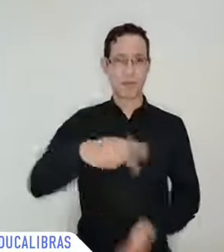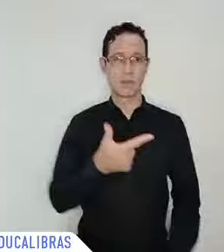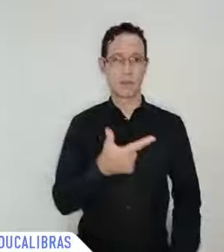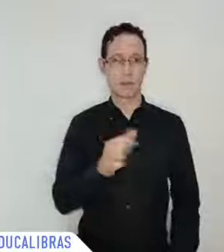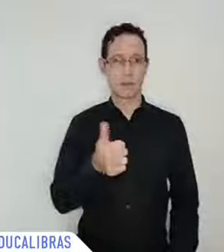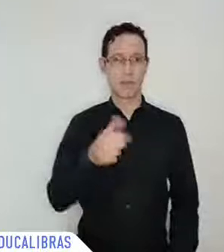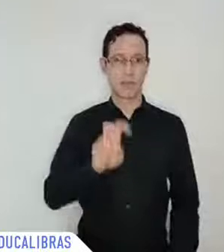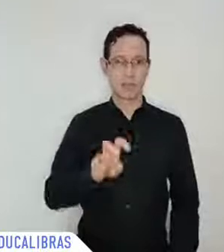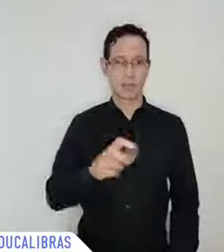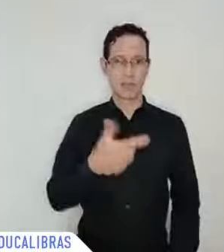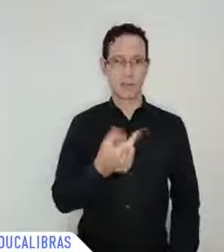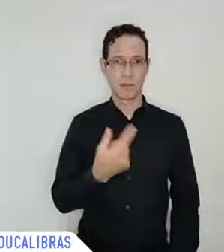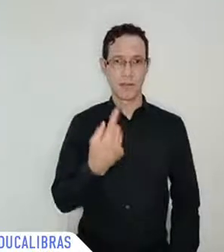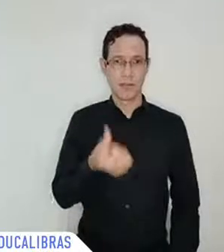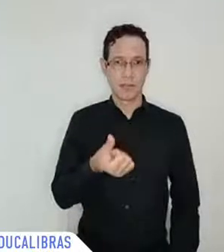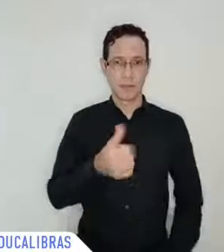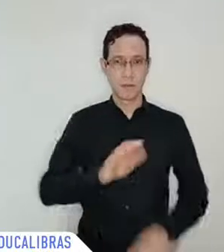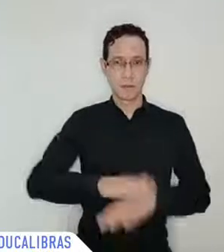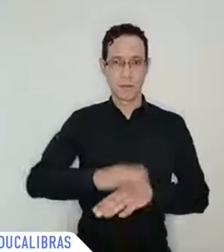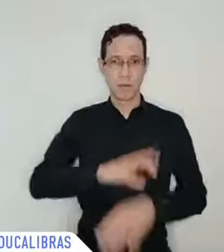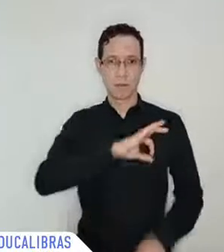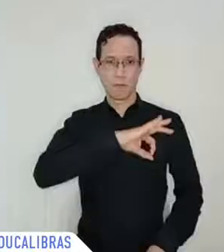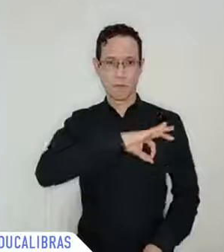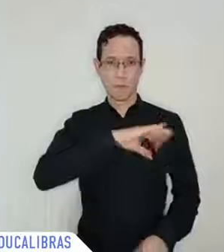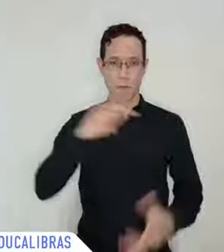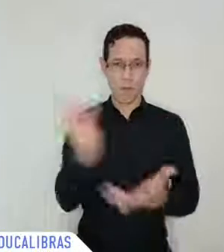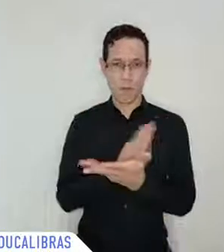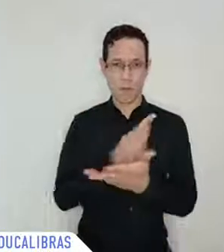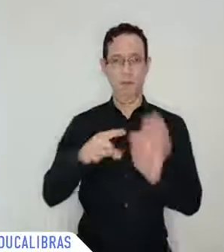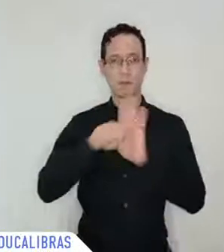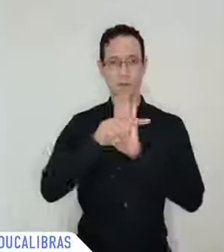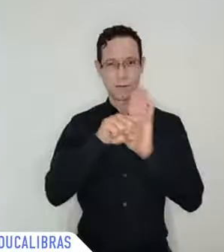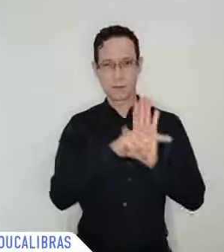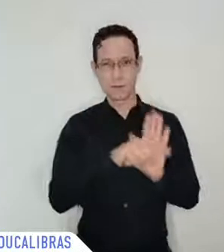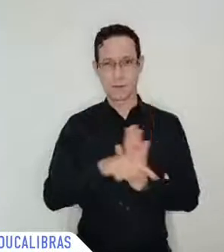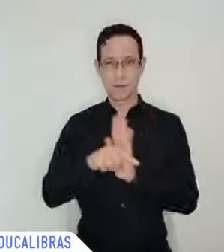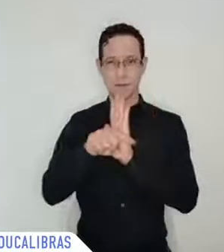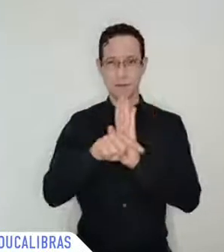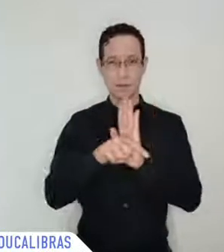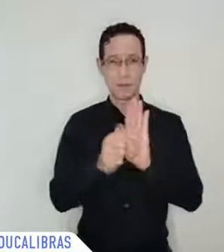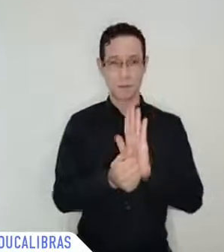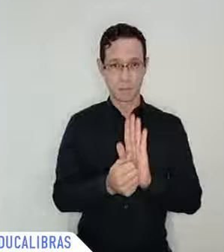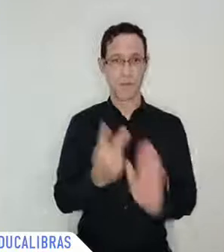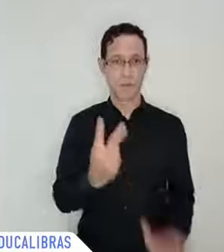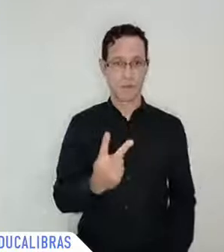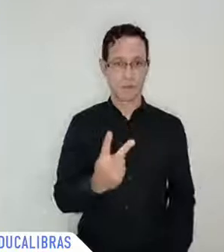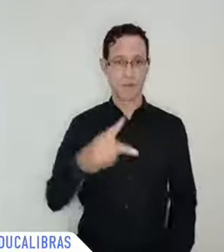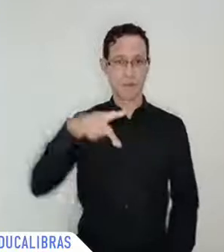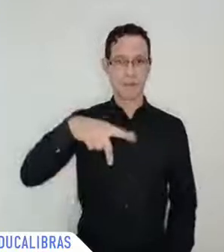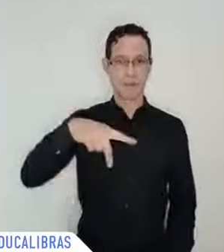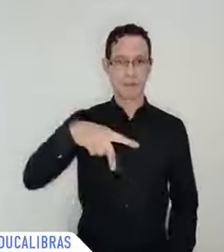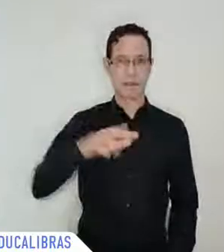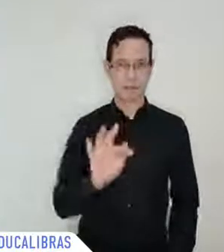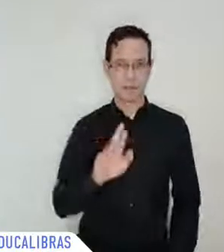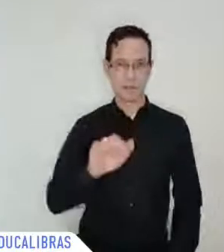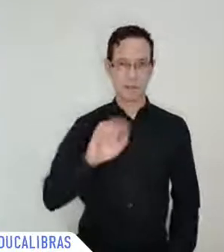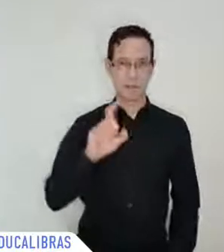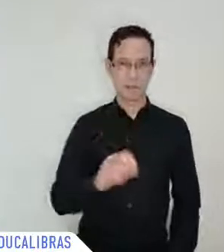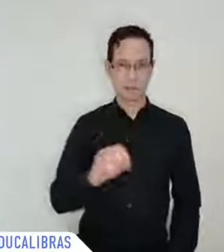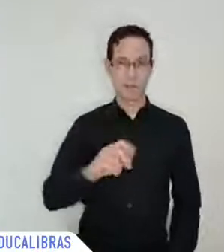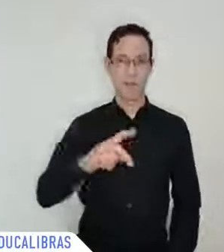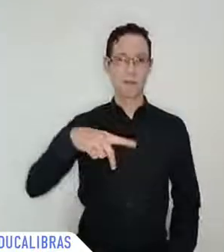CPs on militias and on arms and ammunition trafficking, and also the Resistance